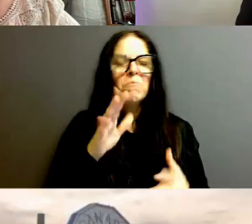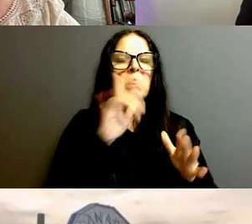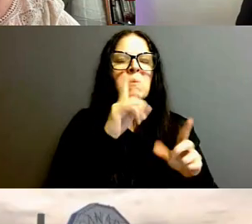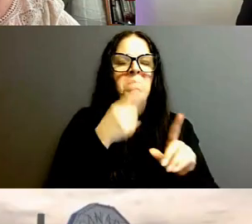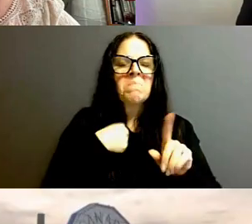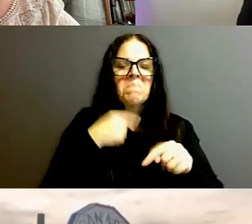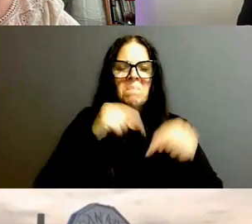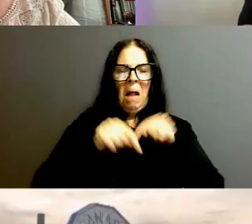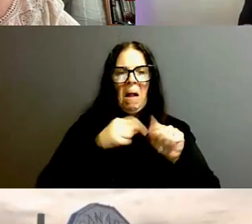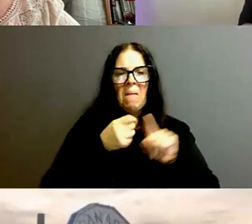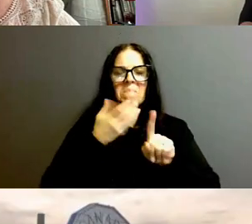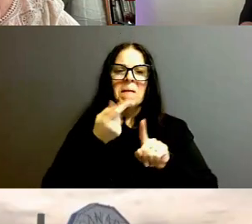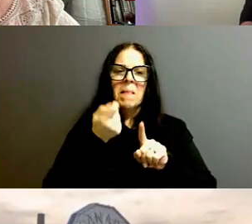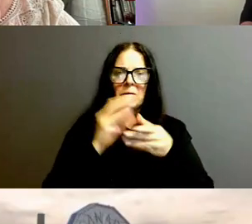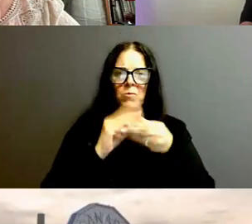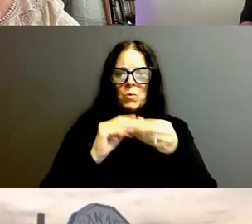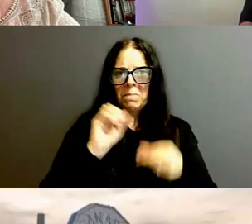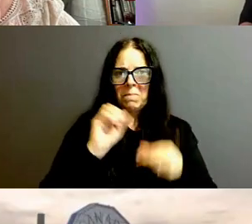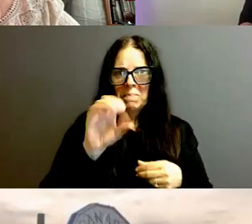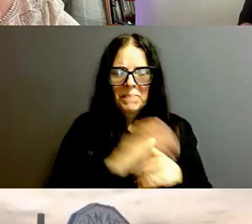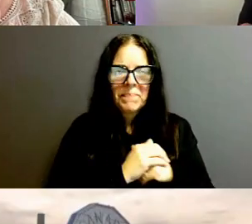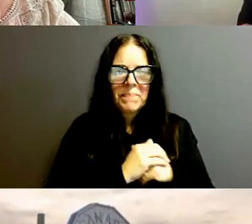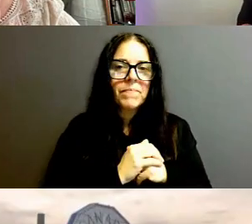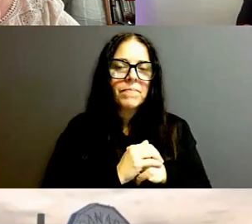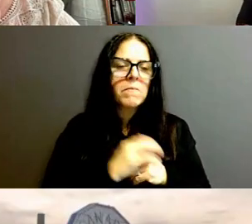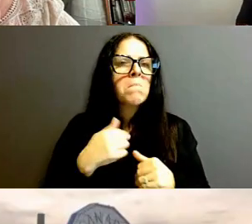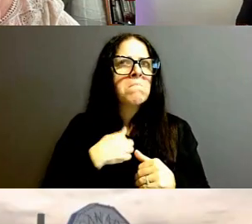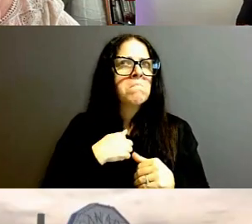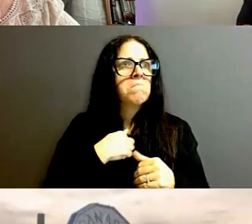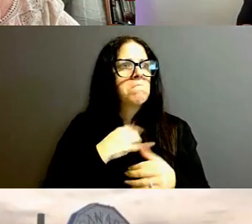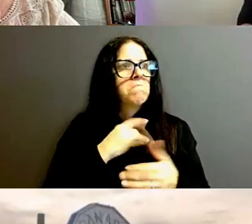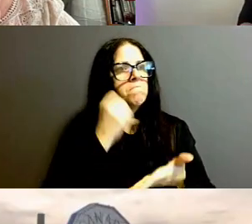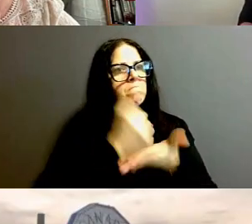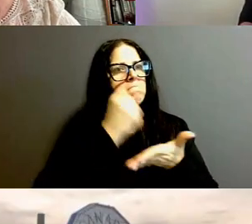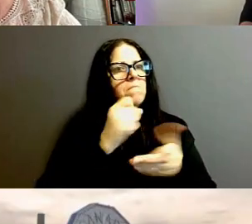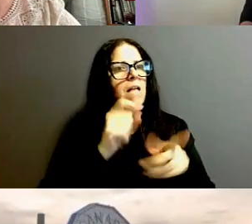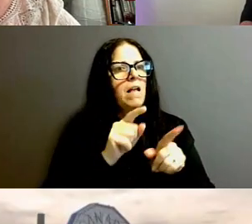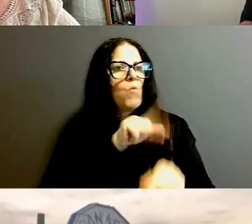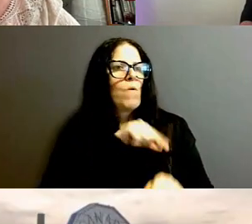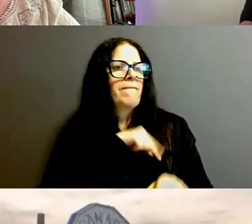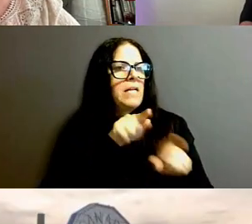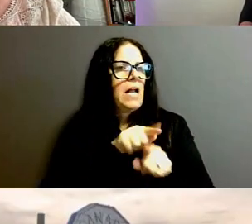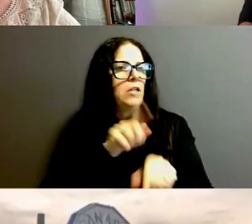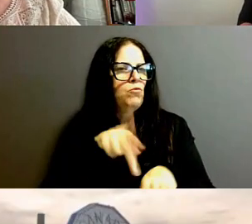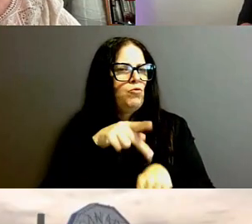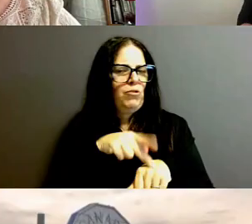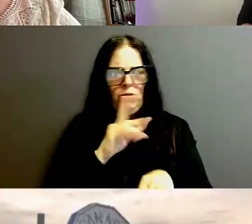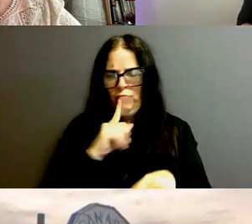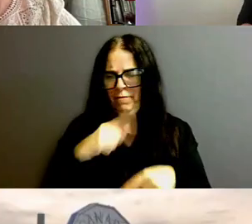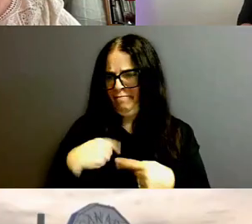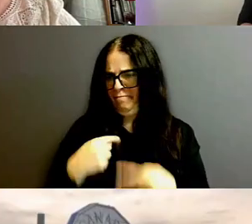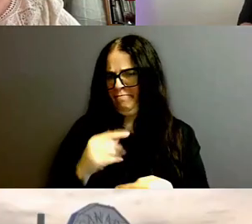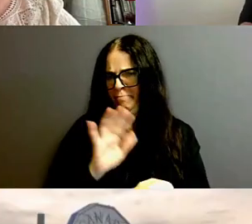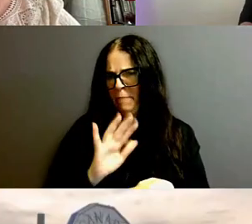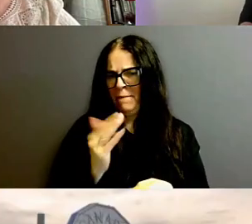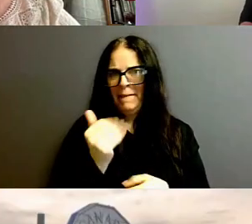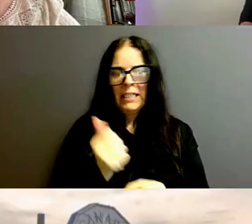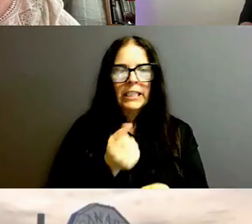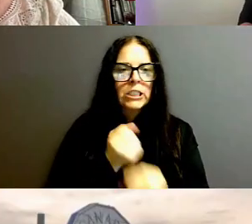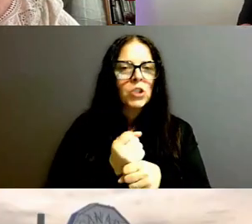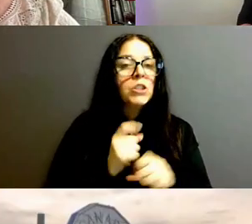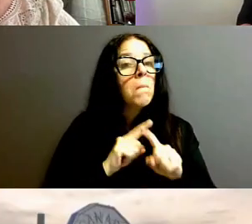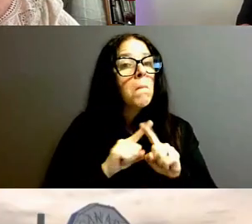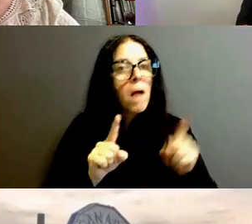quick little story. I've had my principal qualifications for probably about 15 years, but I never